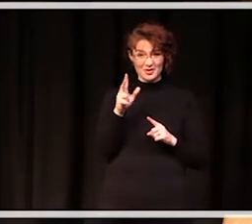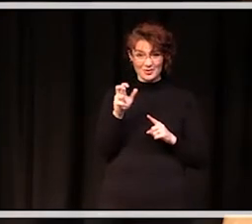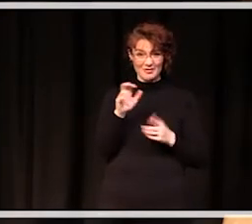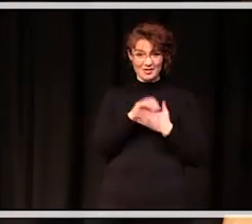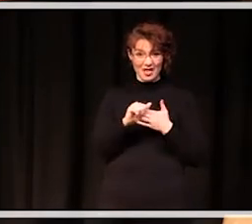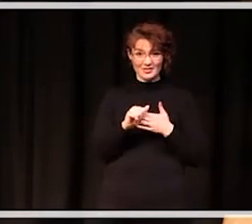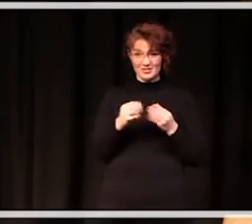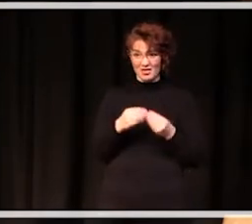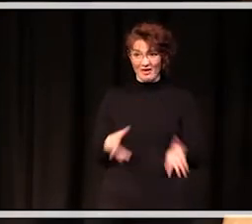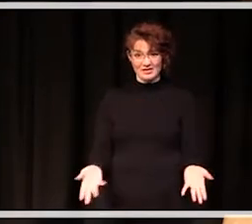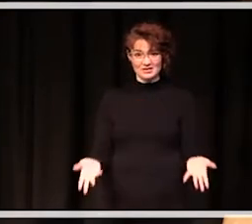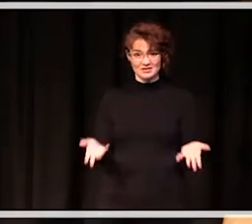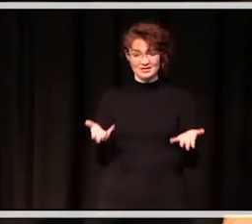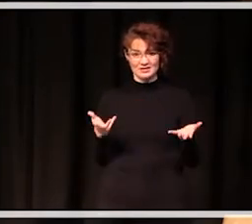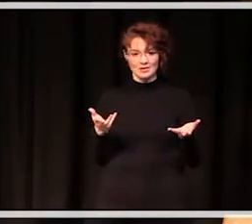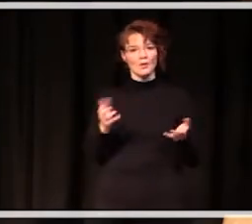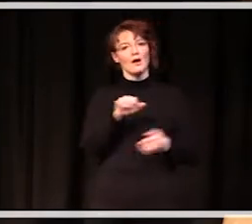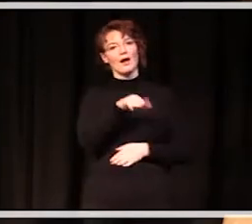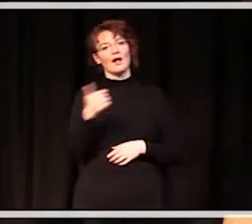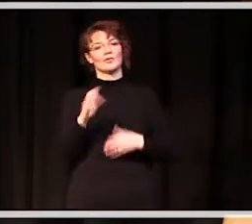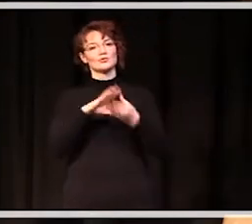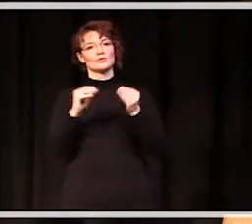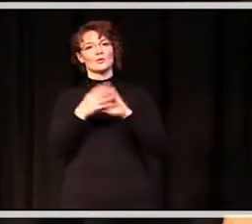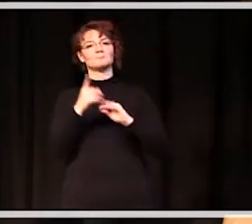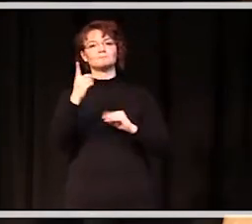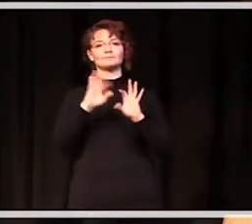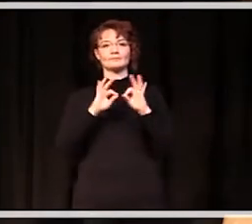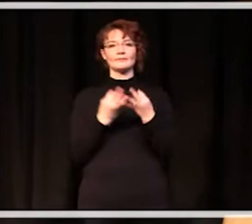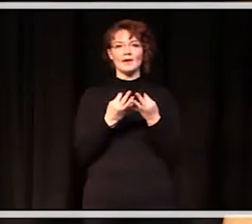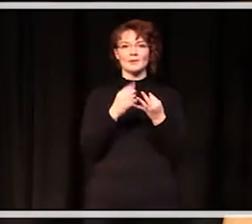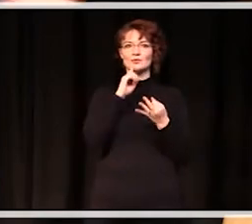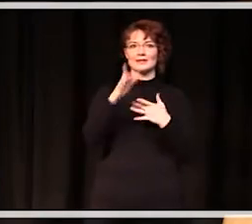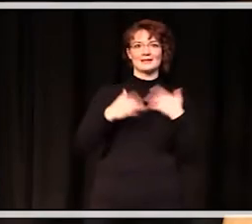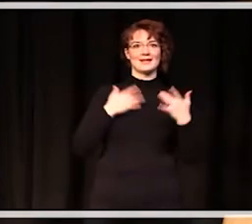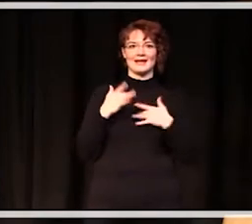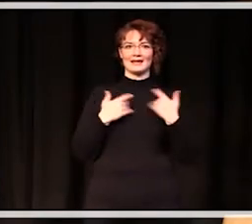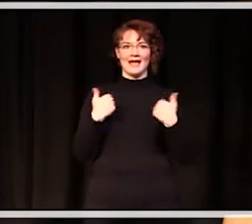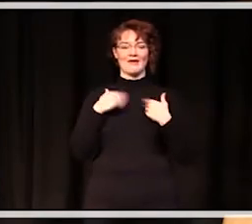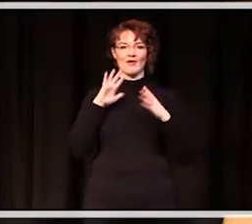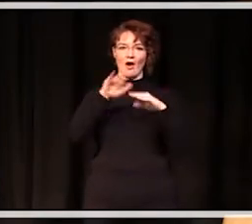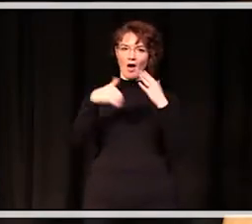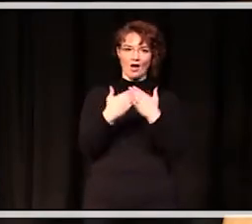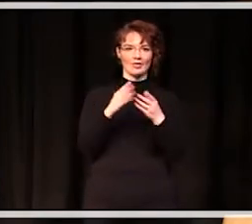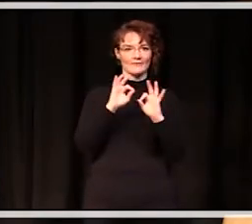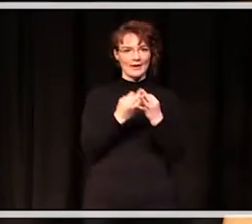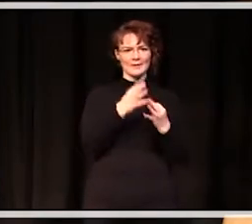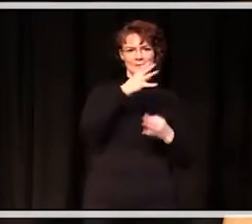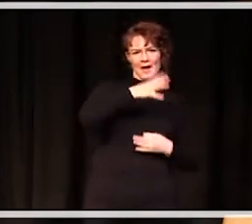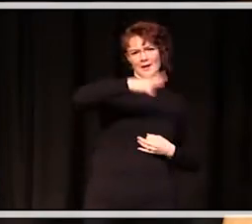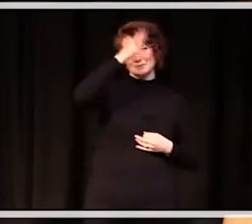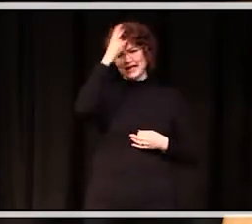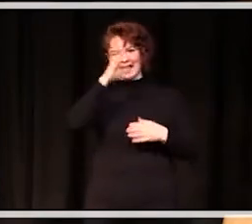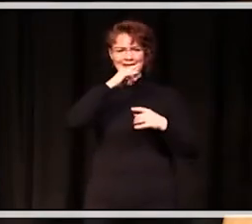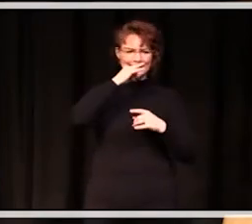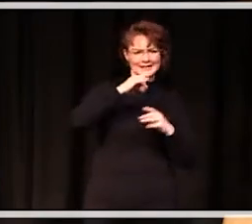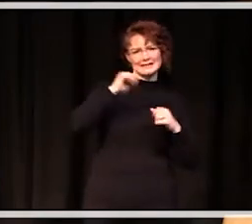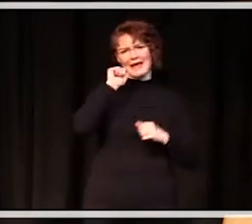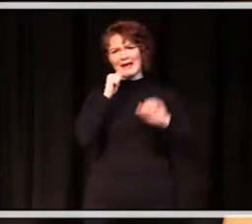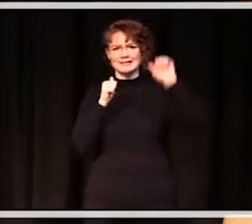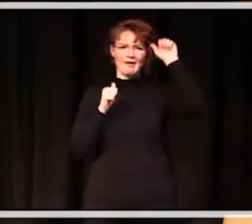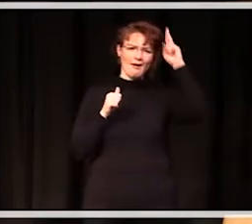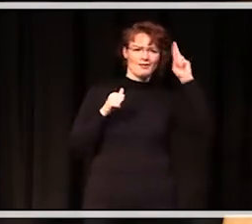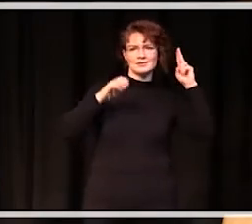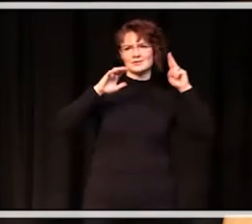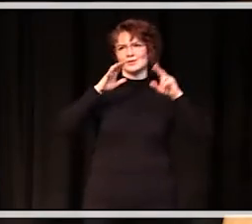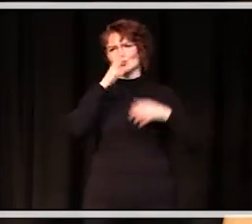are bigger. I was reading a story about a family that was really excited about getting the entire family together. Moms and dads, you know, kids and aunts and uncles and